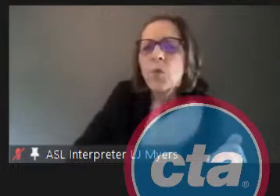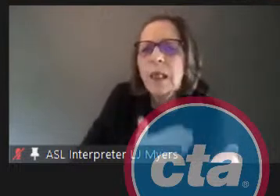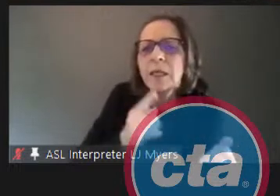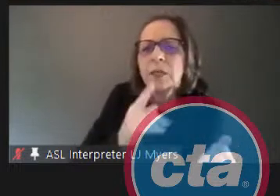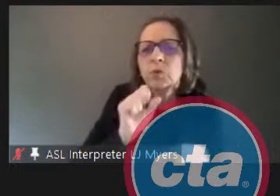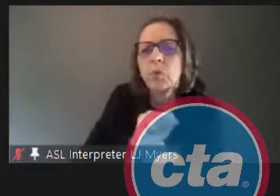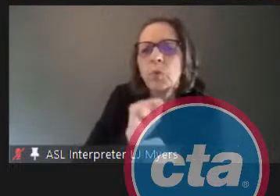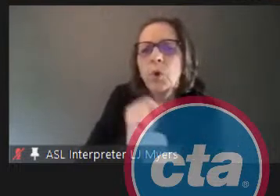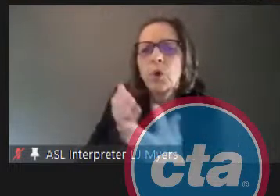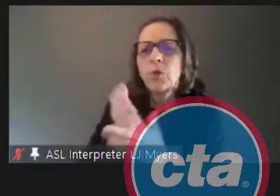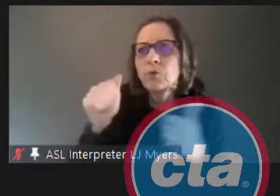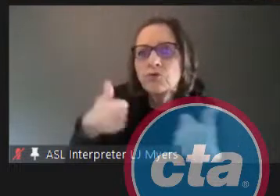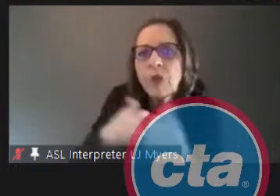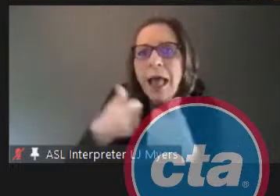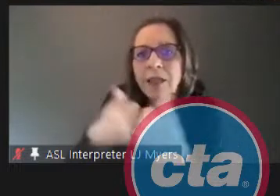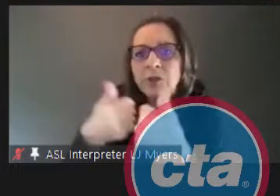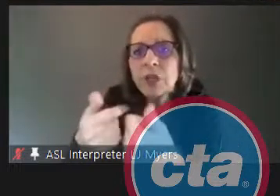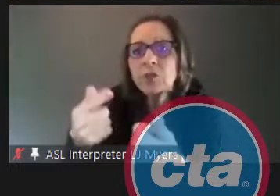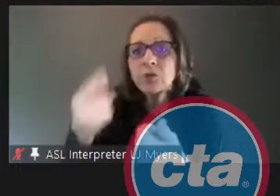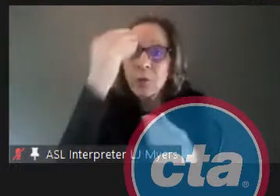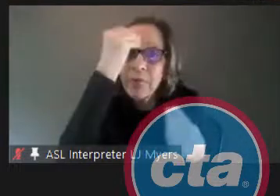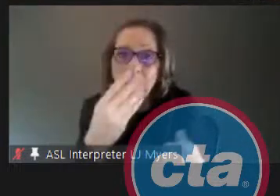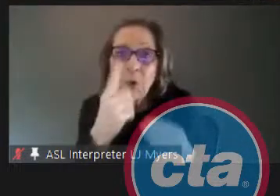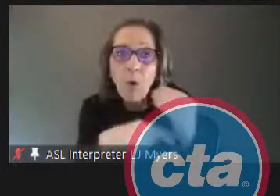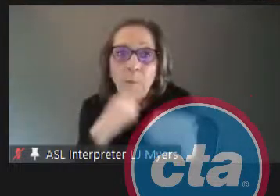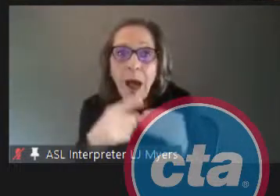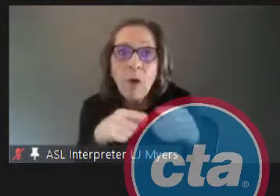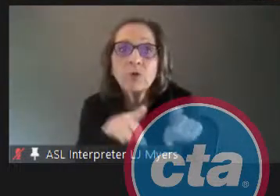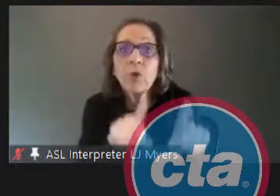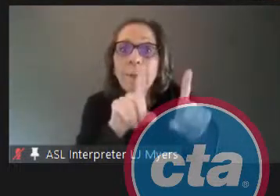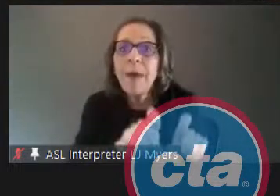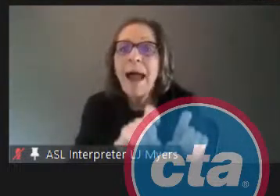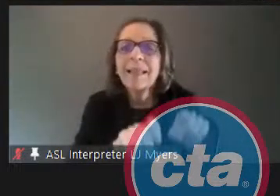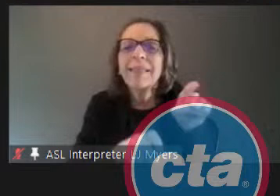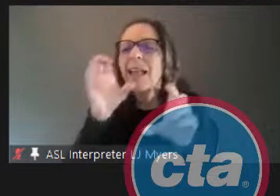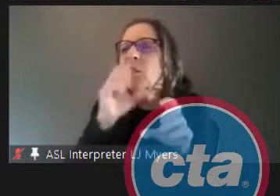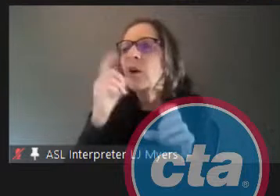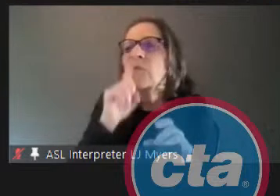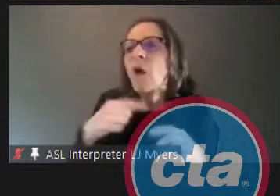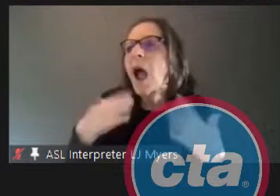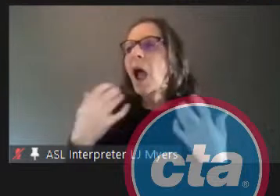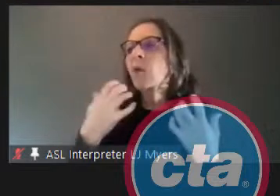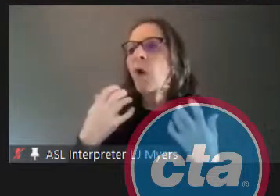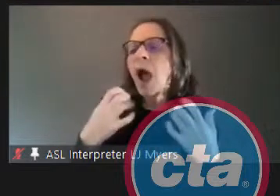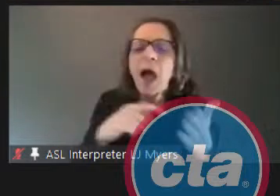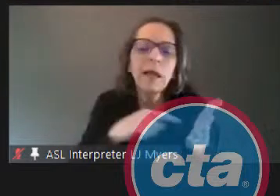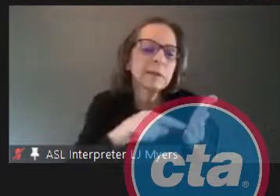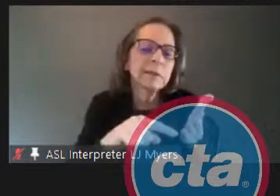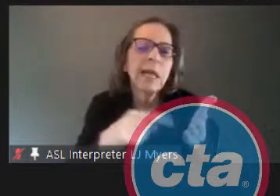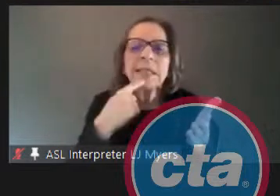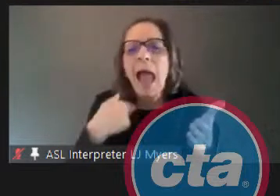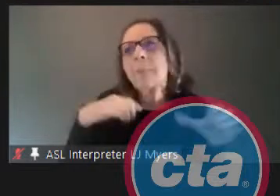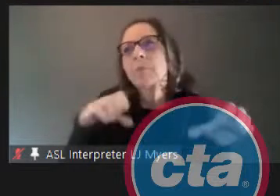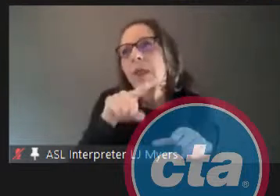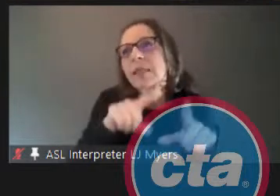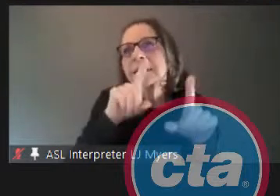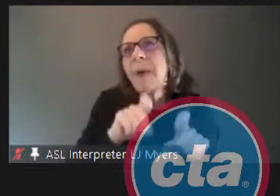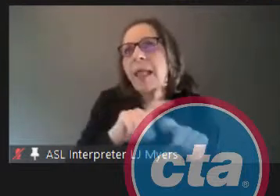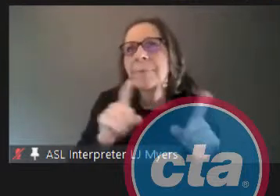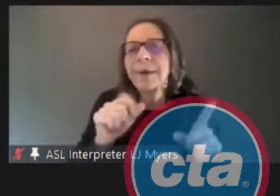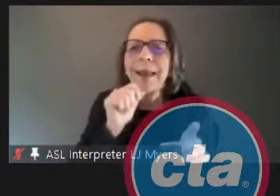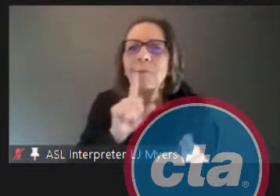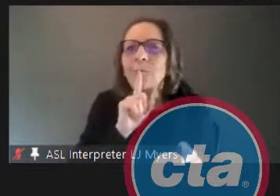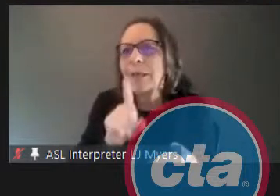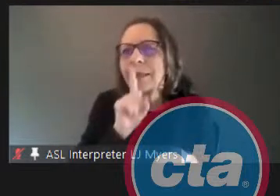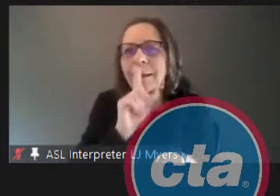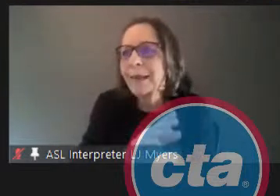to work through any challenges that you identify through the pilot. They kind of look for, I want the media bump to say, I'm doing this pilot, but I'm not really